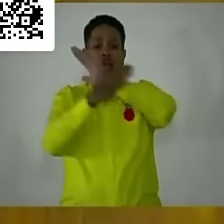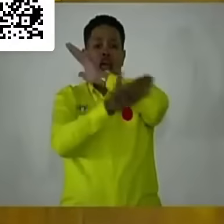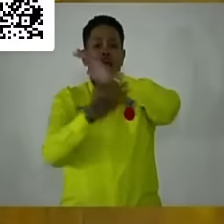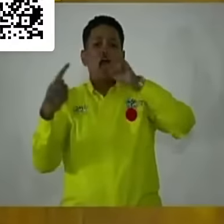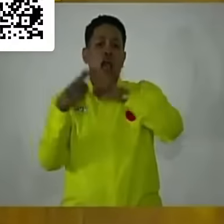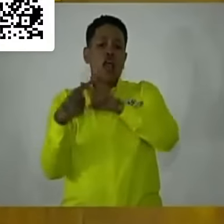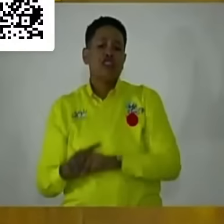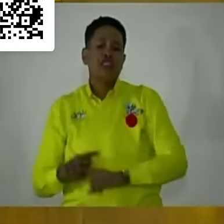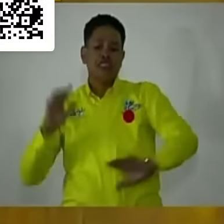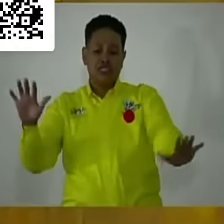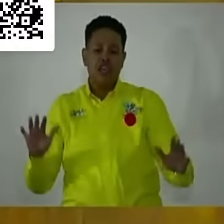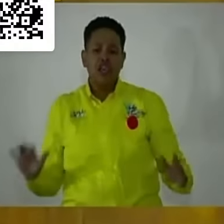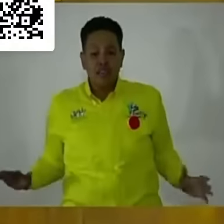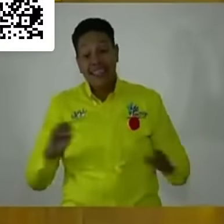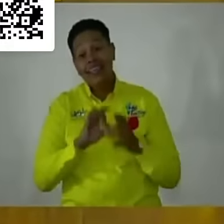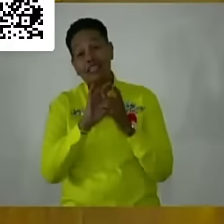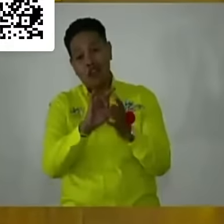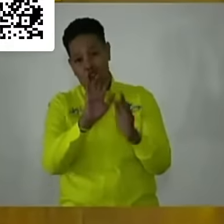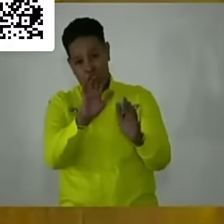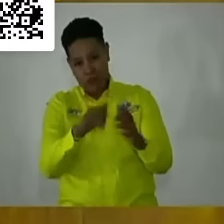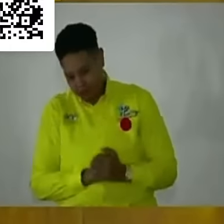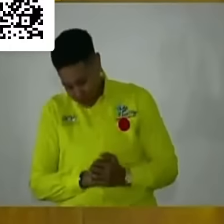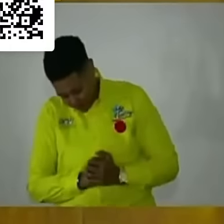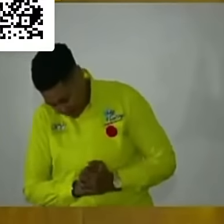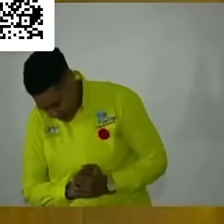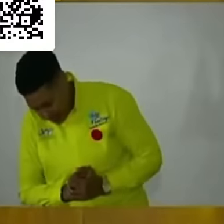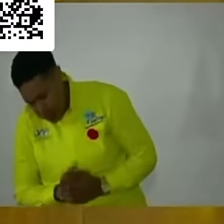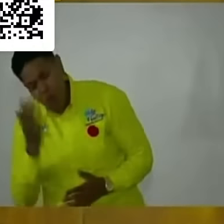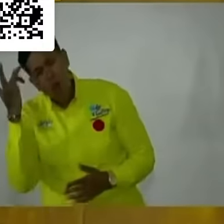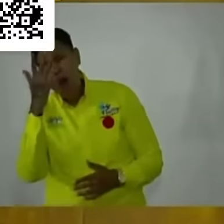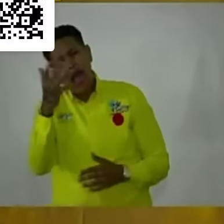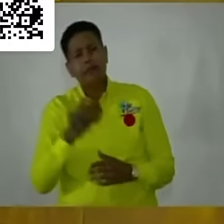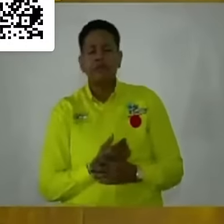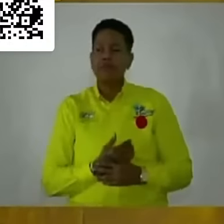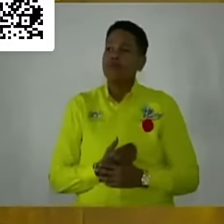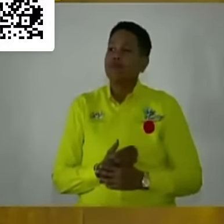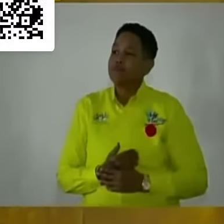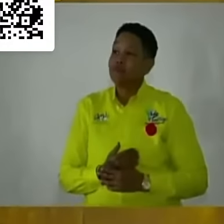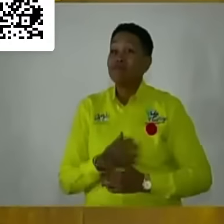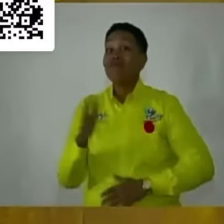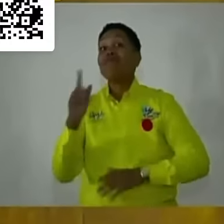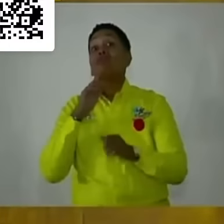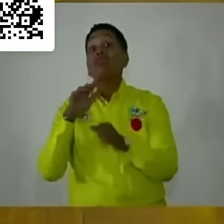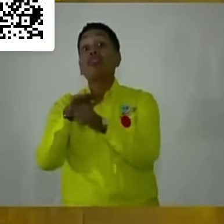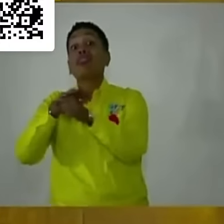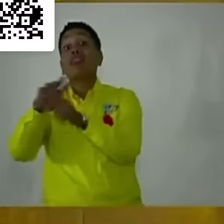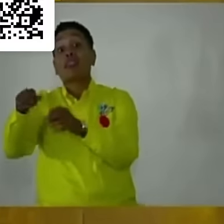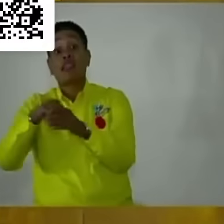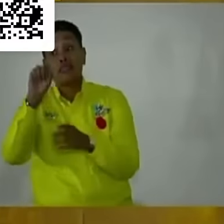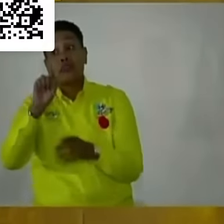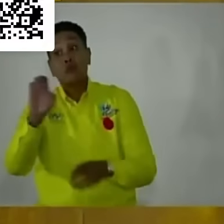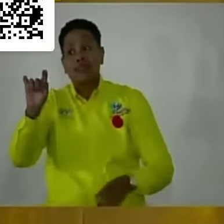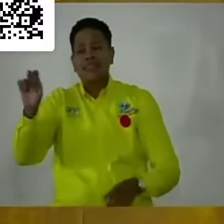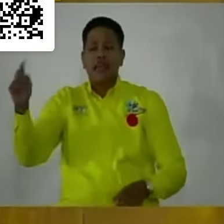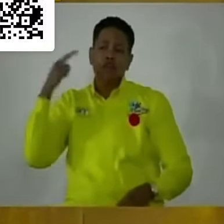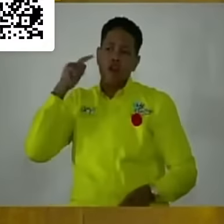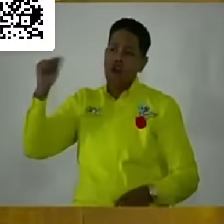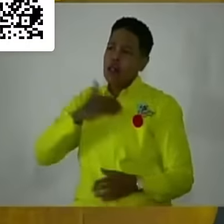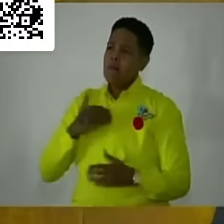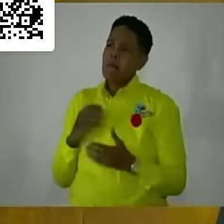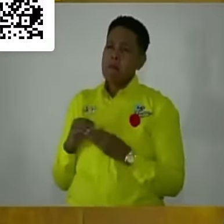contradiction in terms. Because the constituency, as you've heard from the other